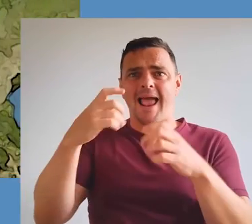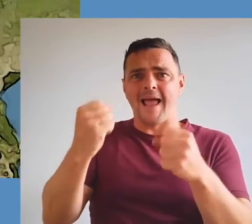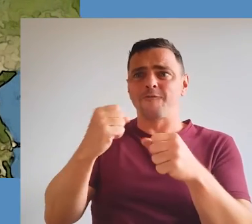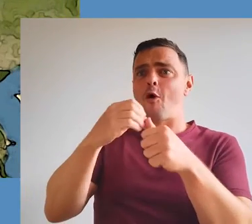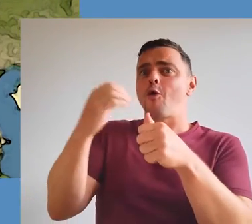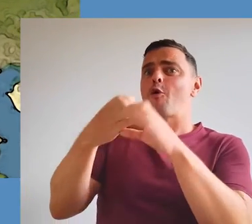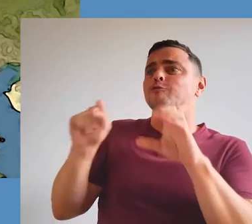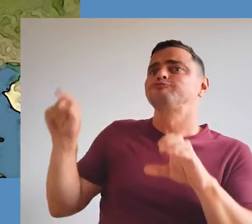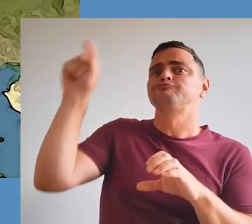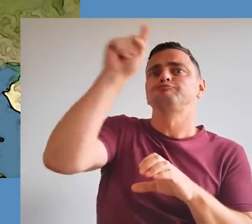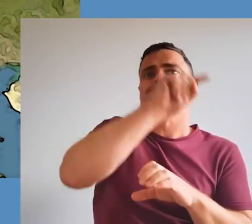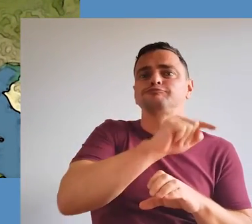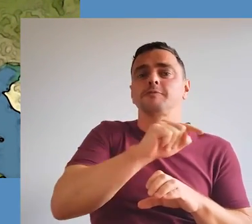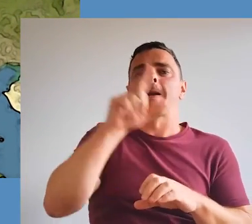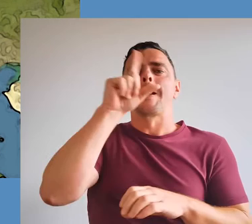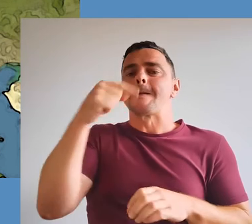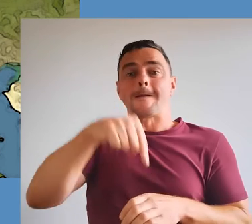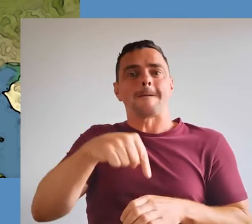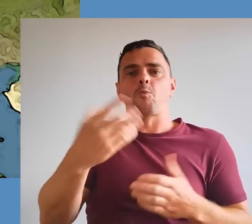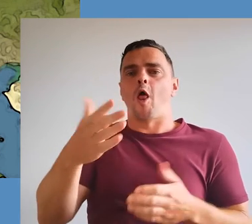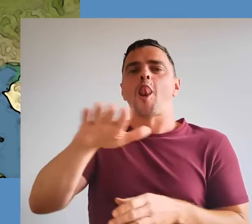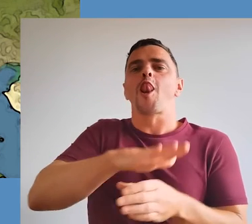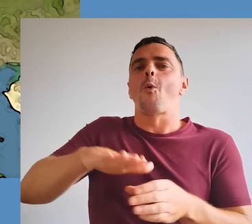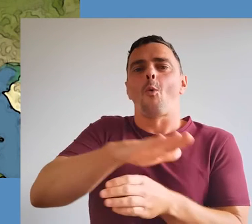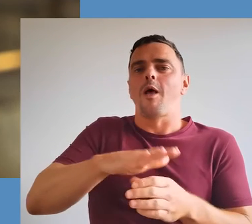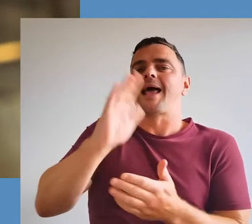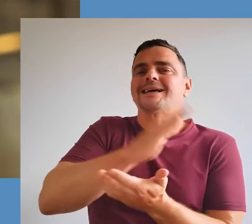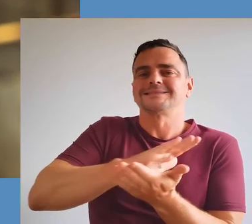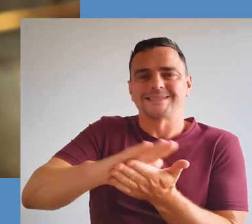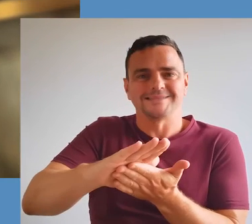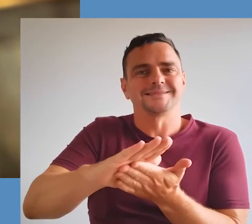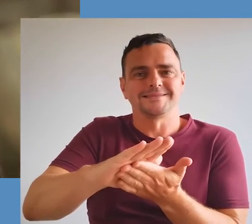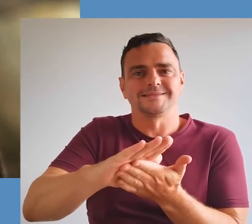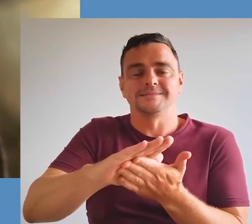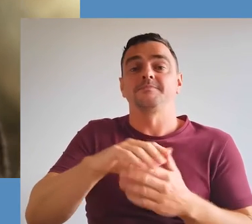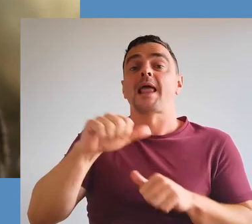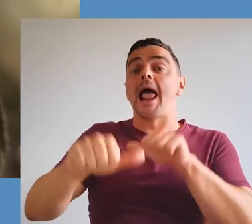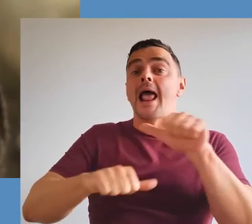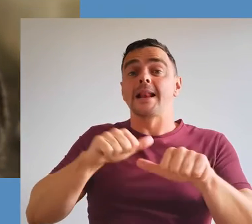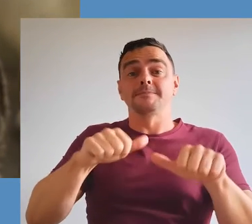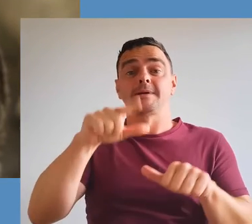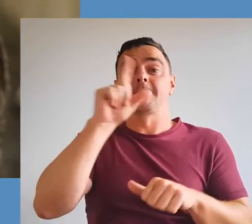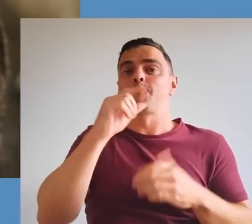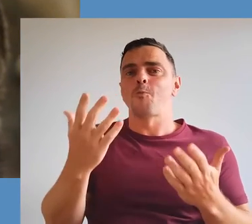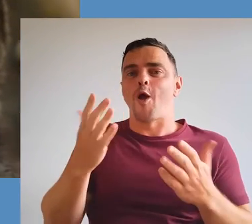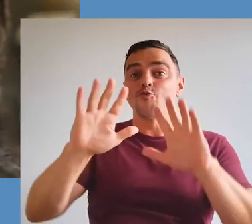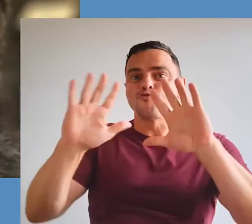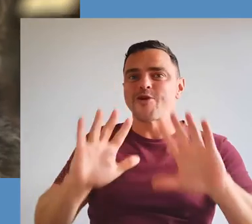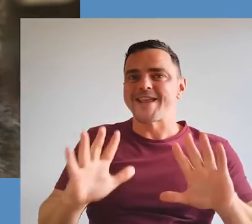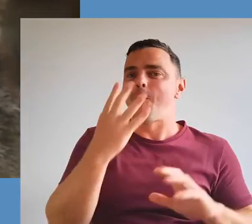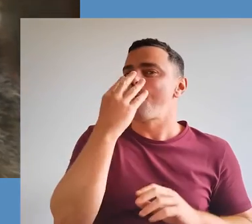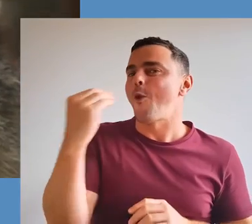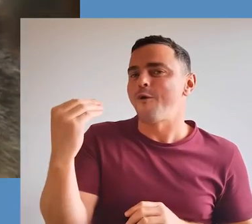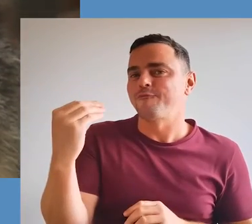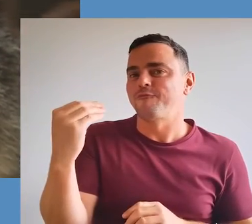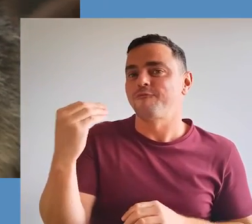areas. This is called local extinction. This animal is called the grey wolf and